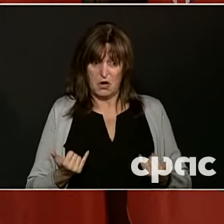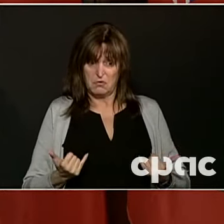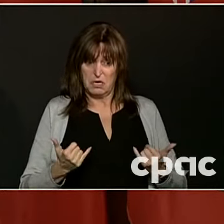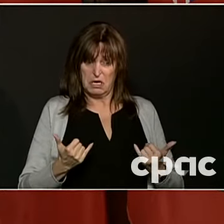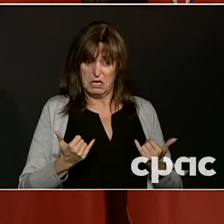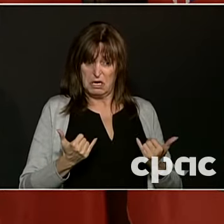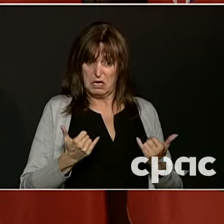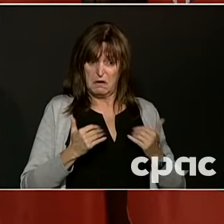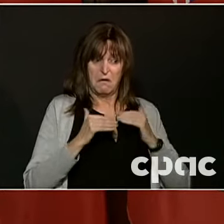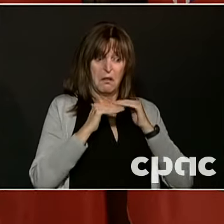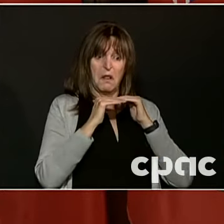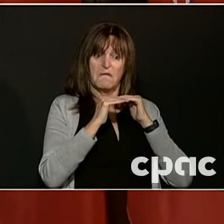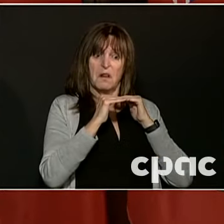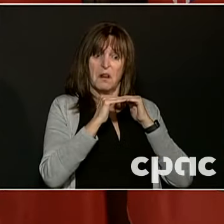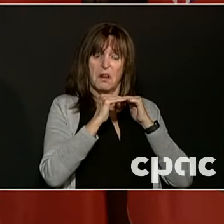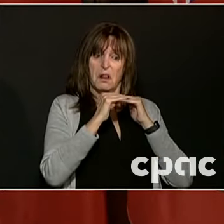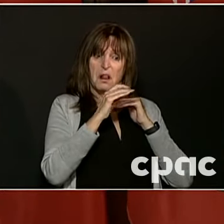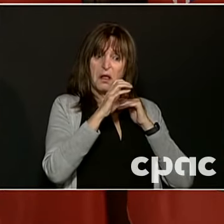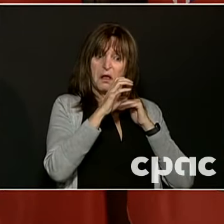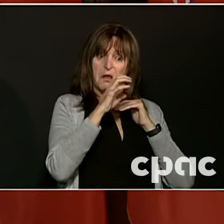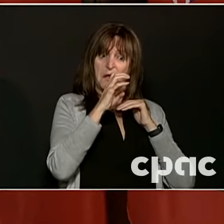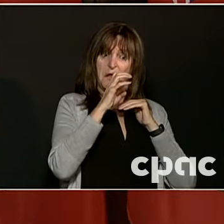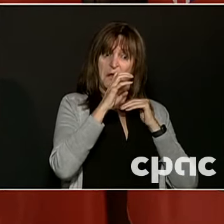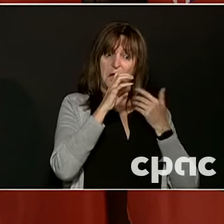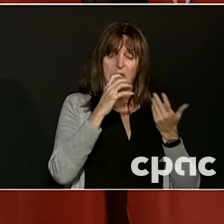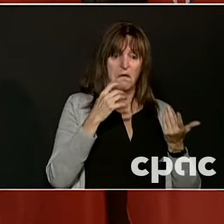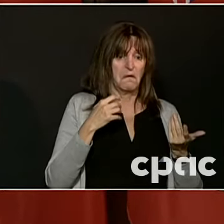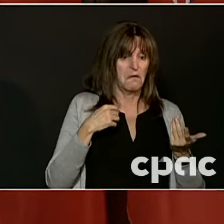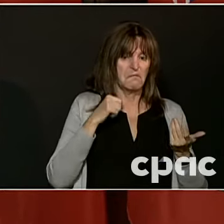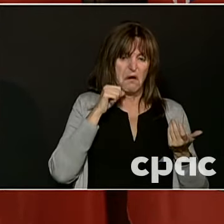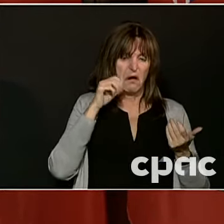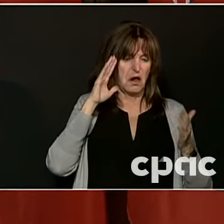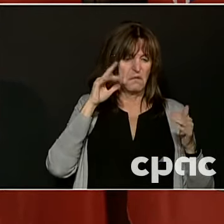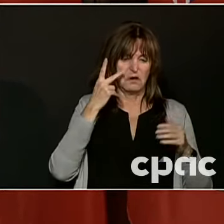any deviation from the current results. You'd continue to see growth.